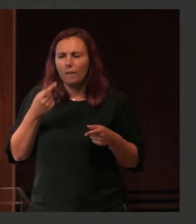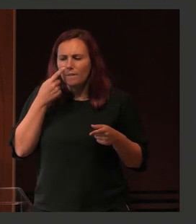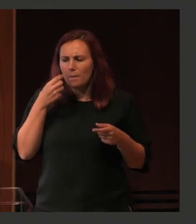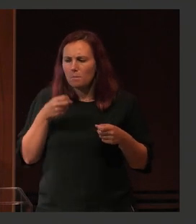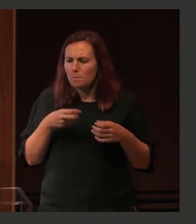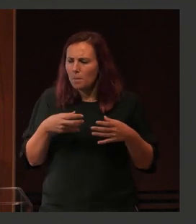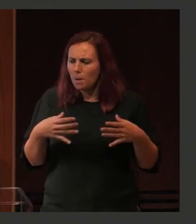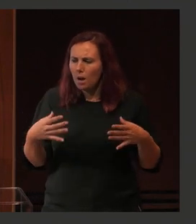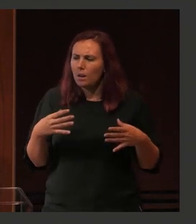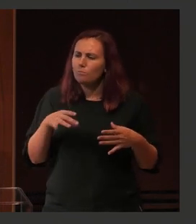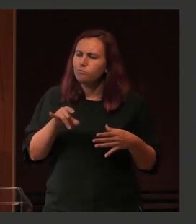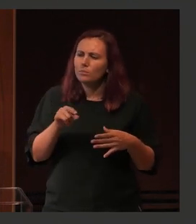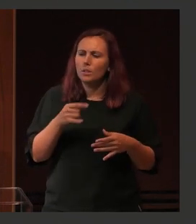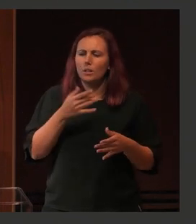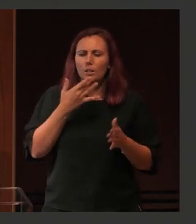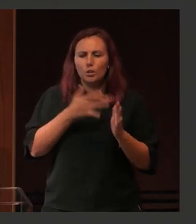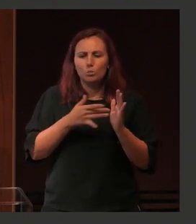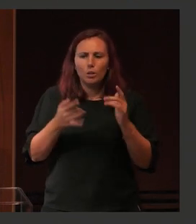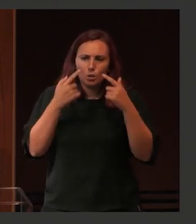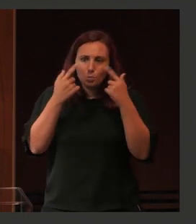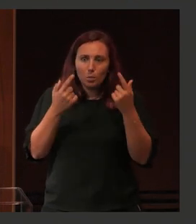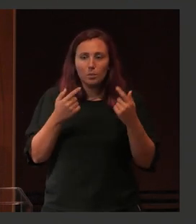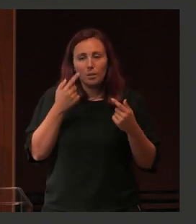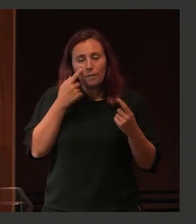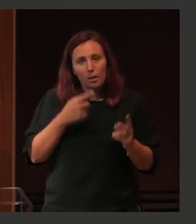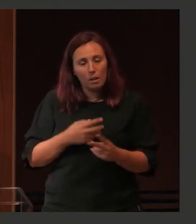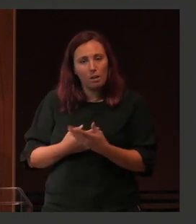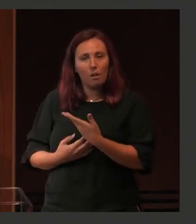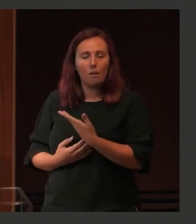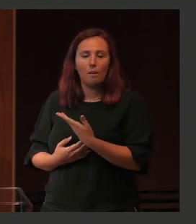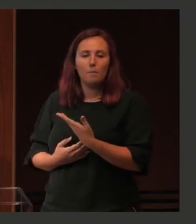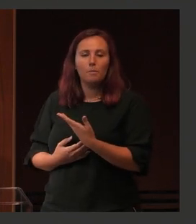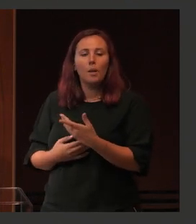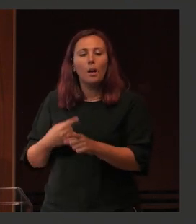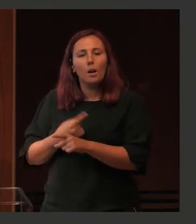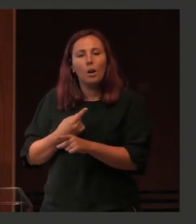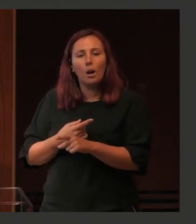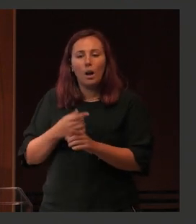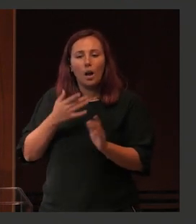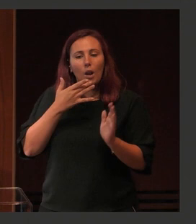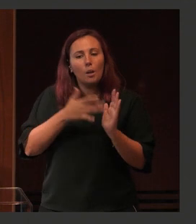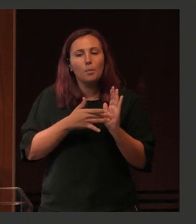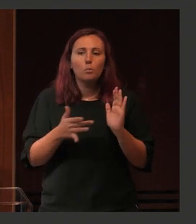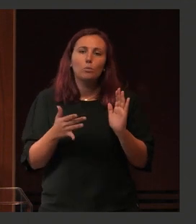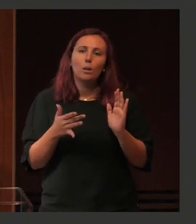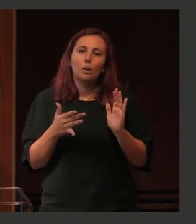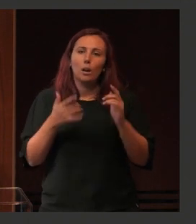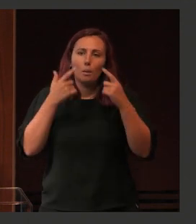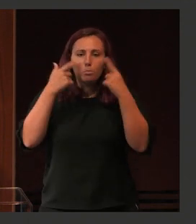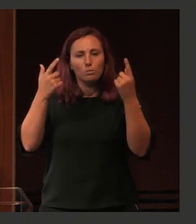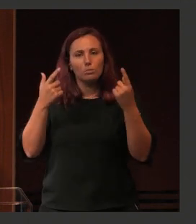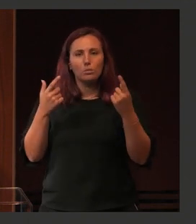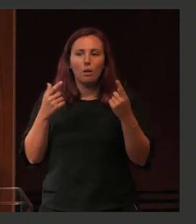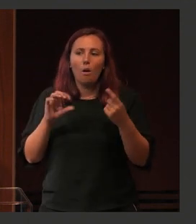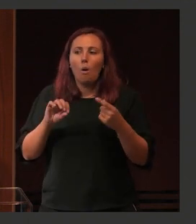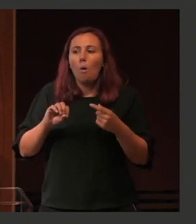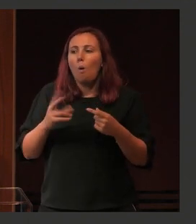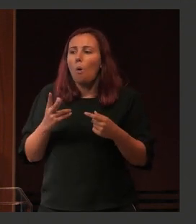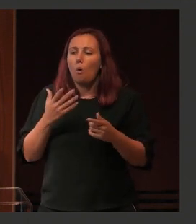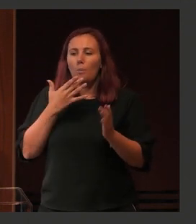And look, this is everything which you can have in public libraries or perhaps in your school libraries